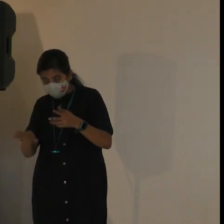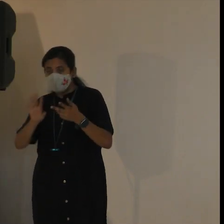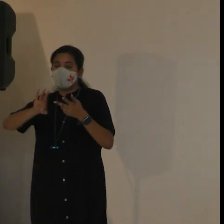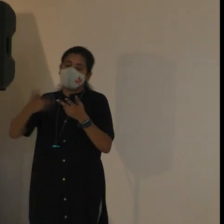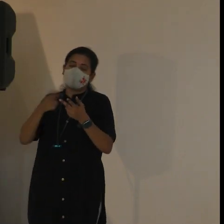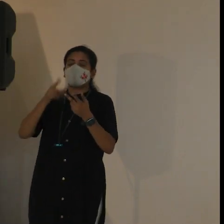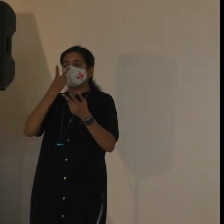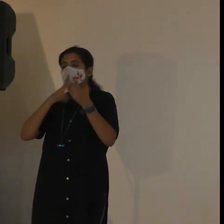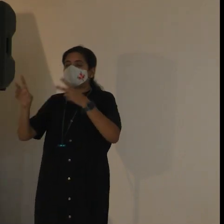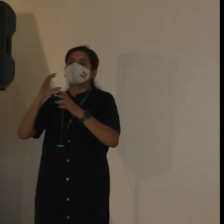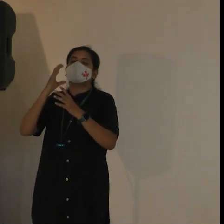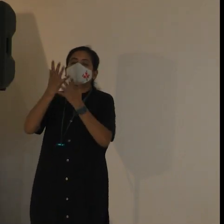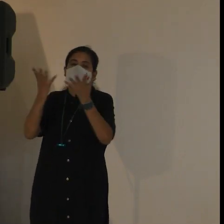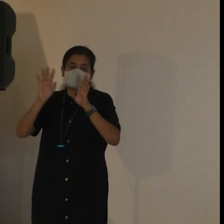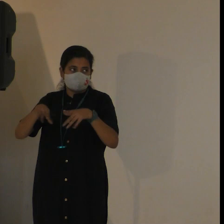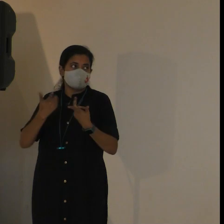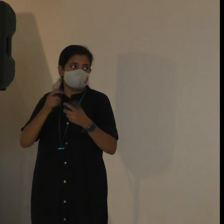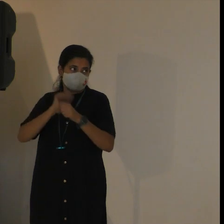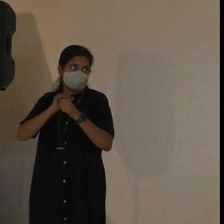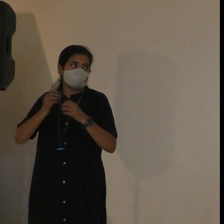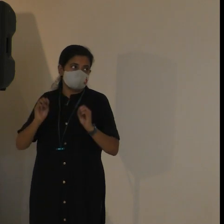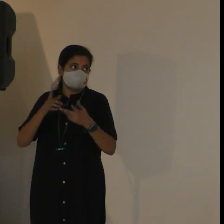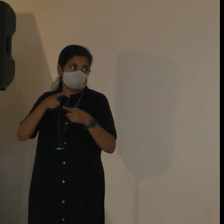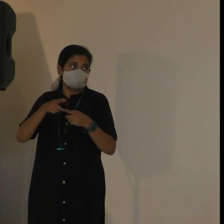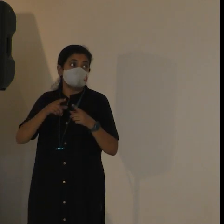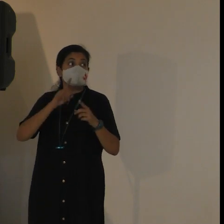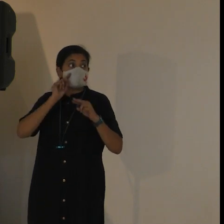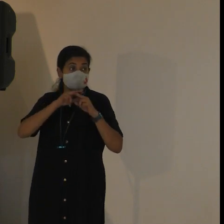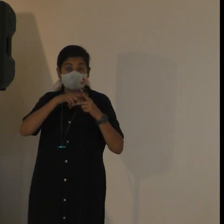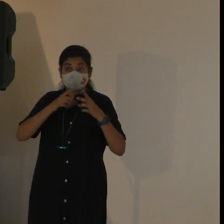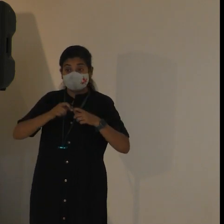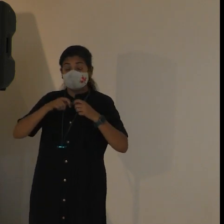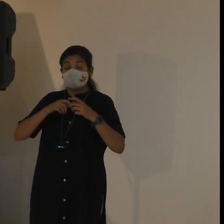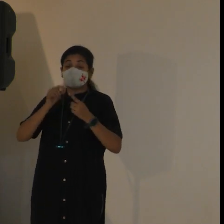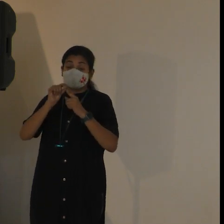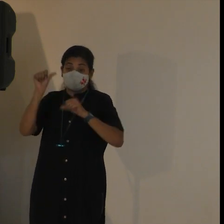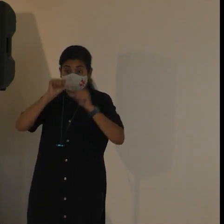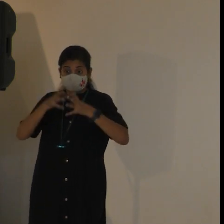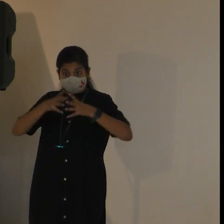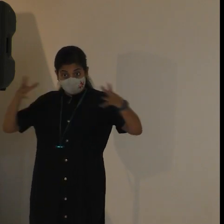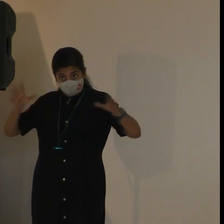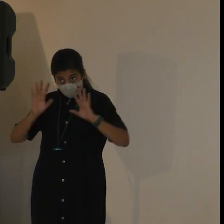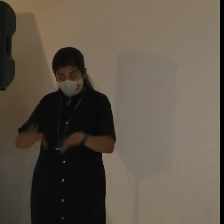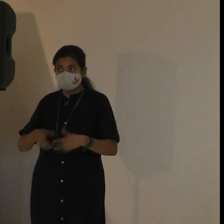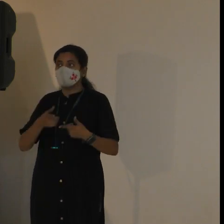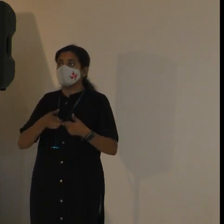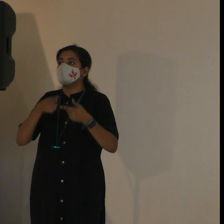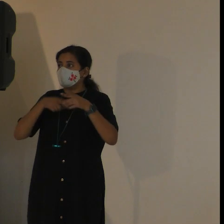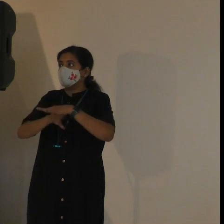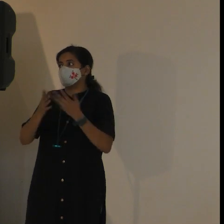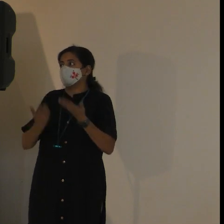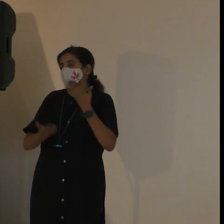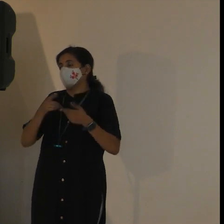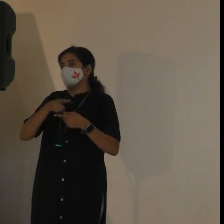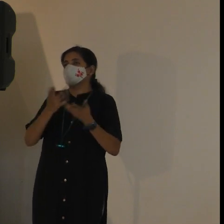which we can draw some kind of contrast. Now, from a larger project point of view, this comes with its own hiccups, because we